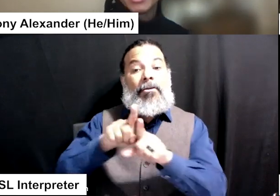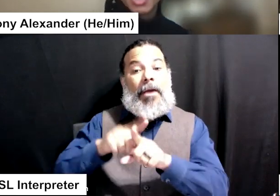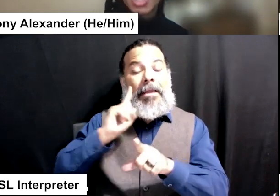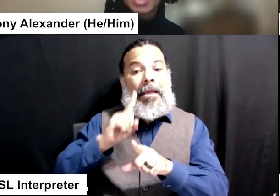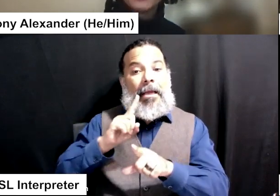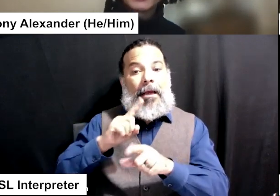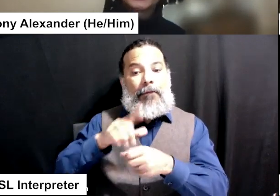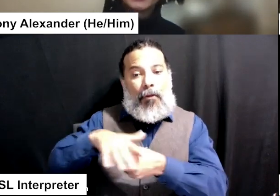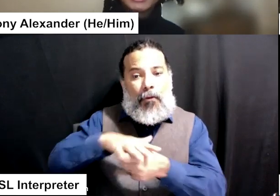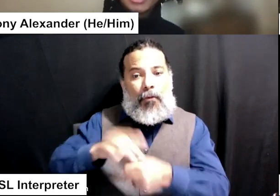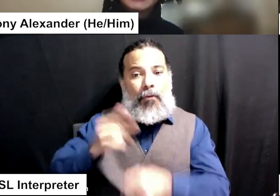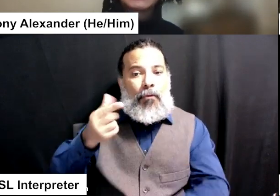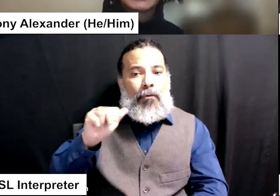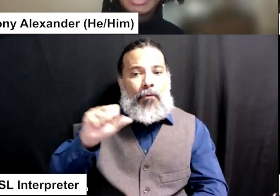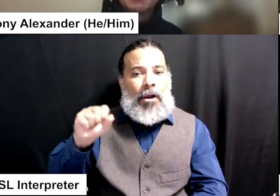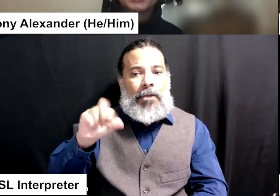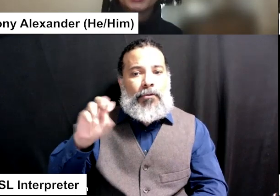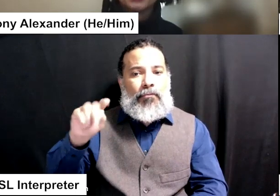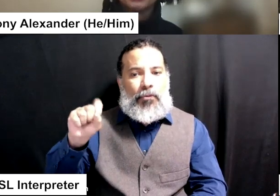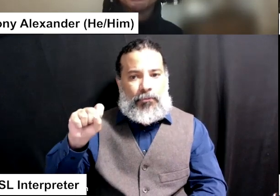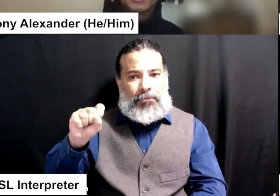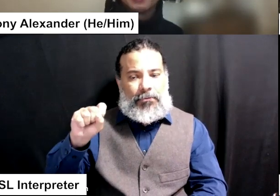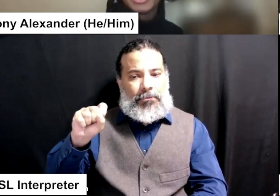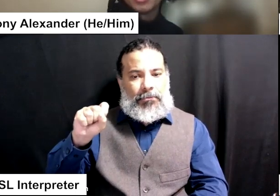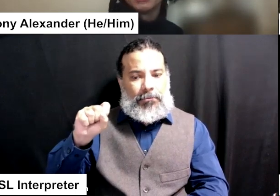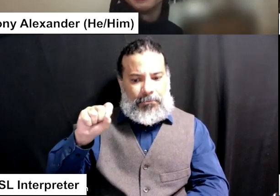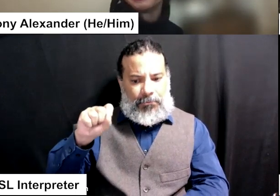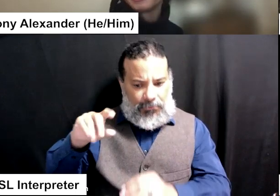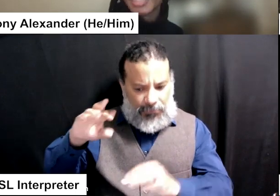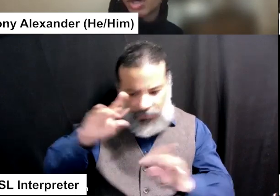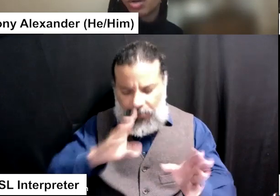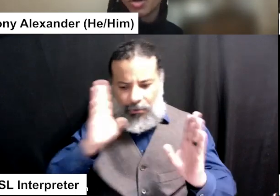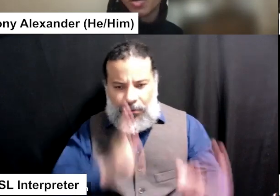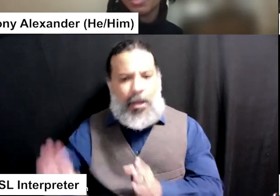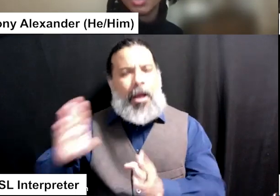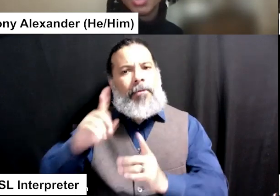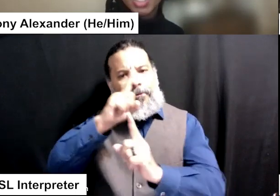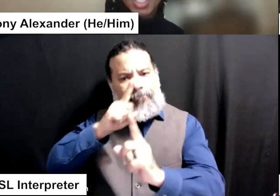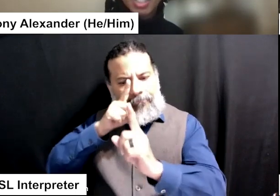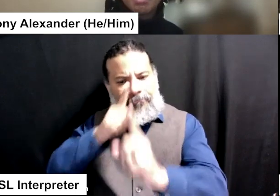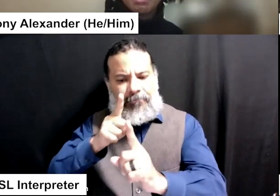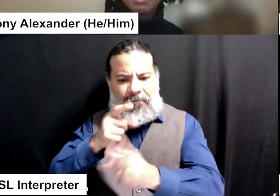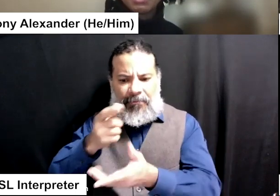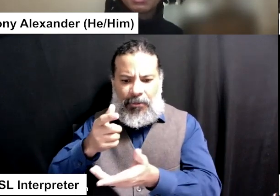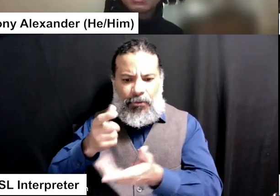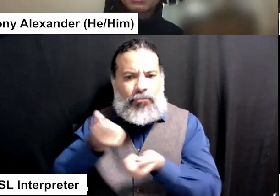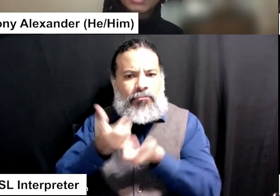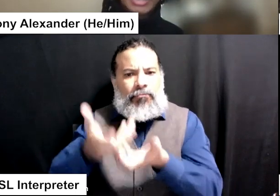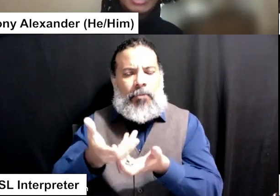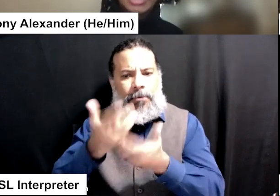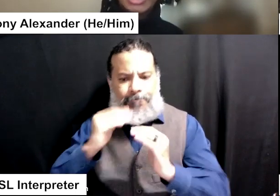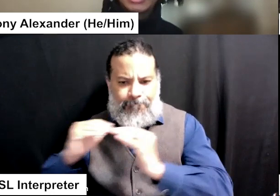movement that examines and aims to bring about equitable and